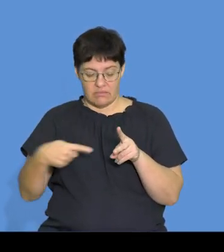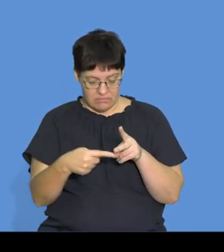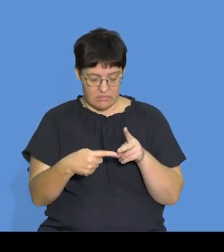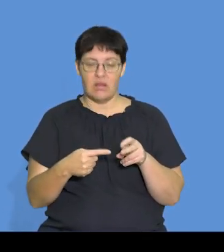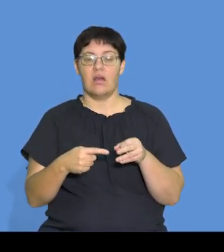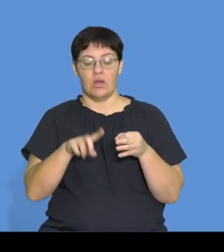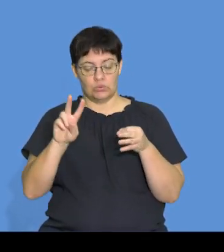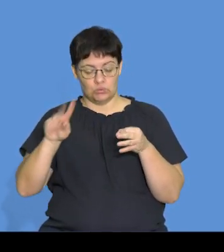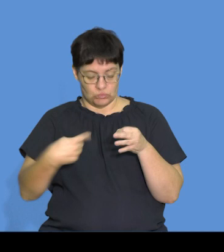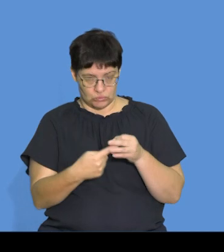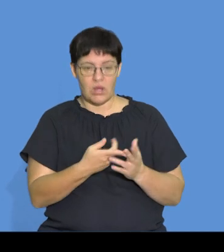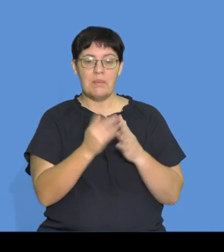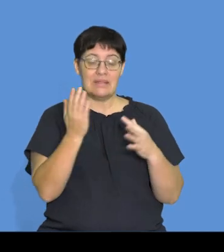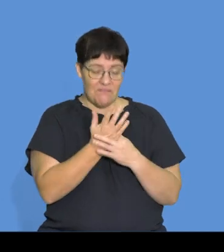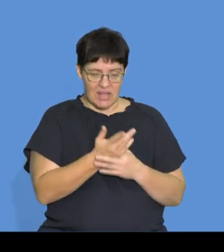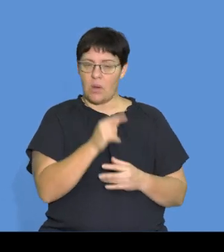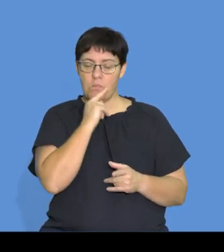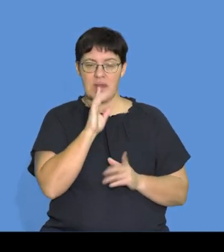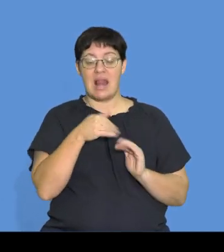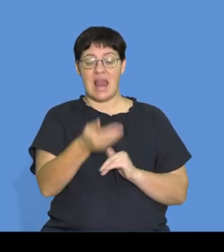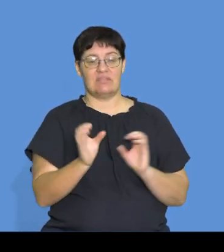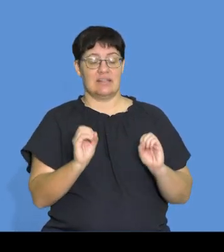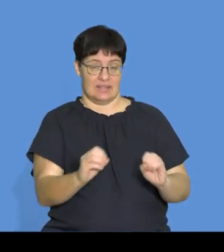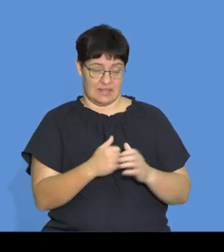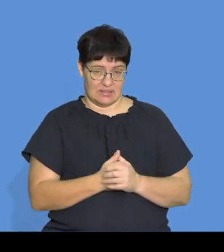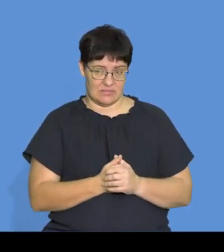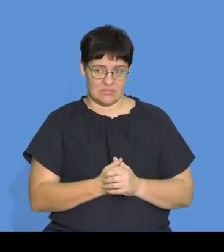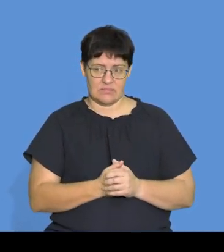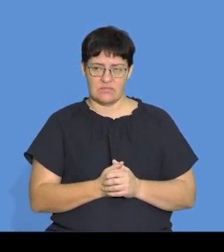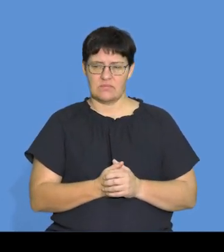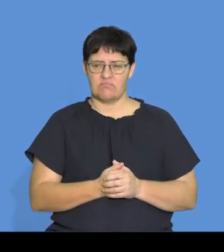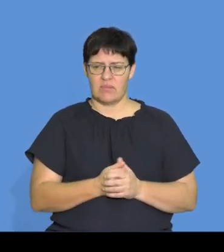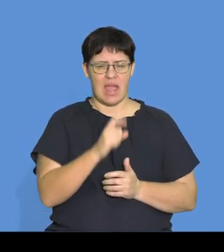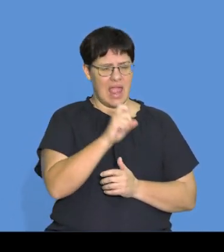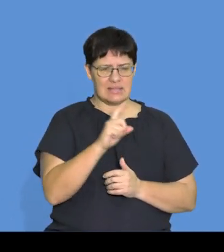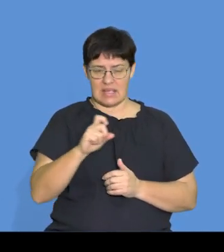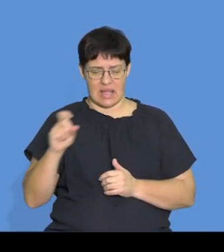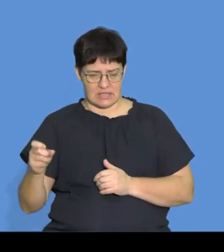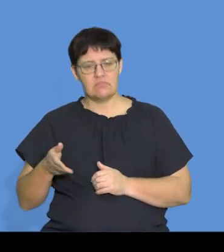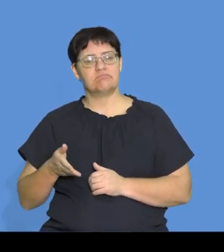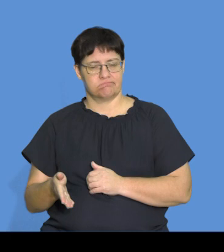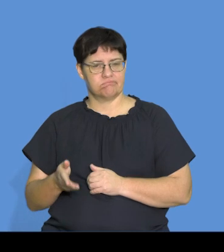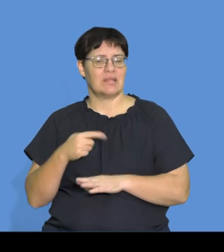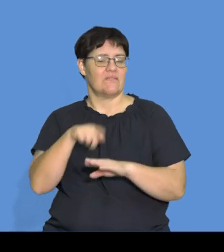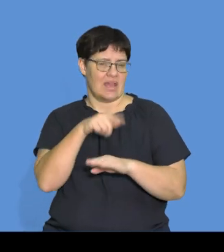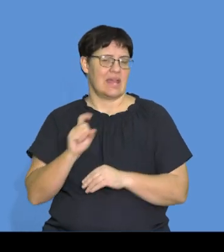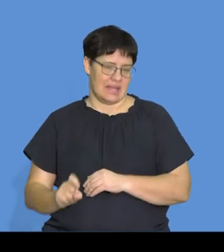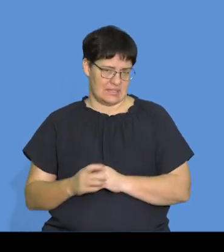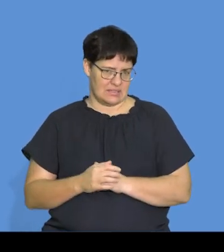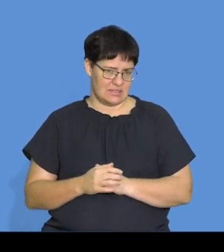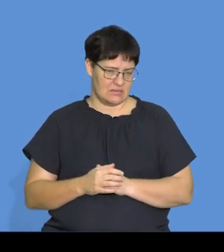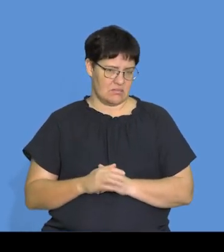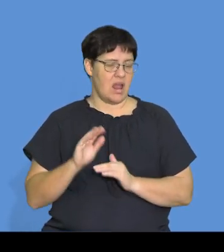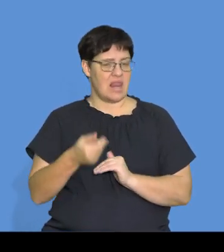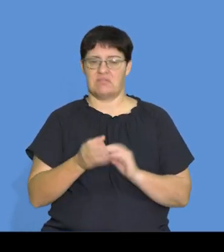are divisible in without leaving a remainder. Already x, x, and x are divisible in x, and they don't leave a